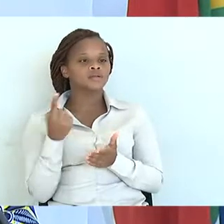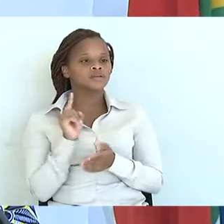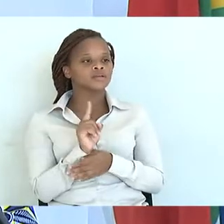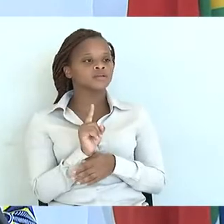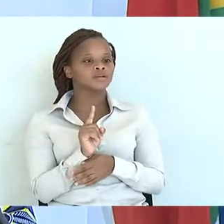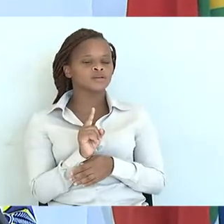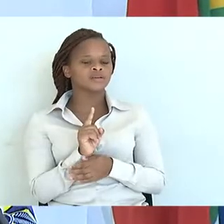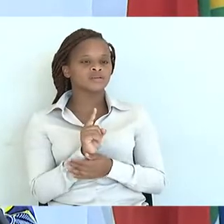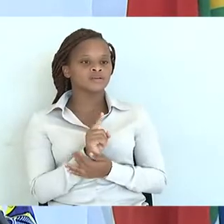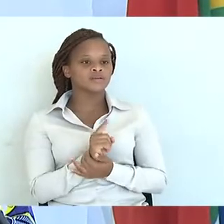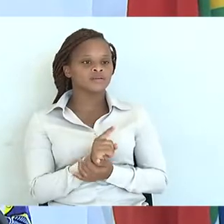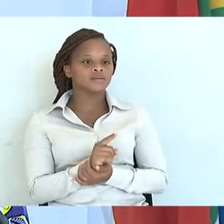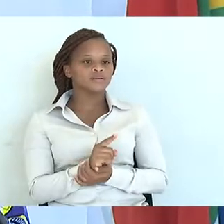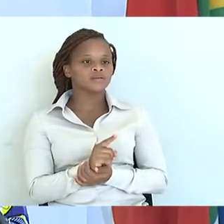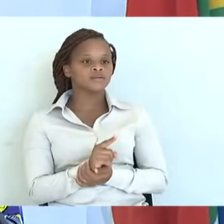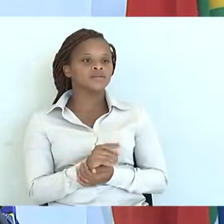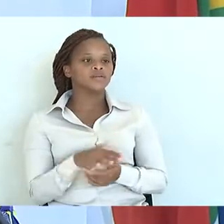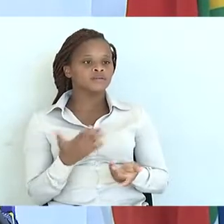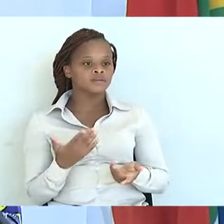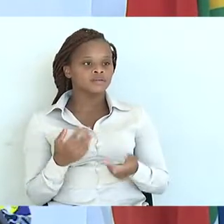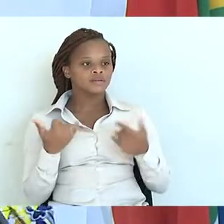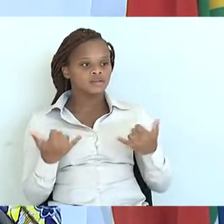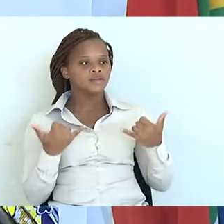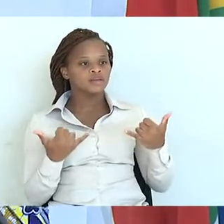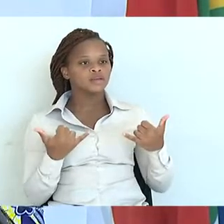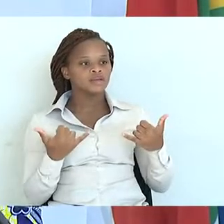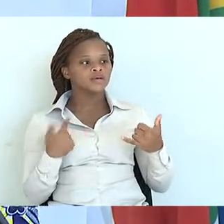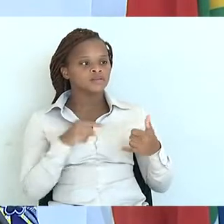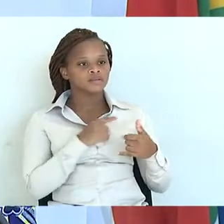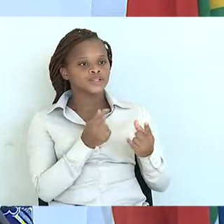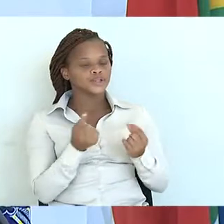give us the way forward.